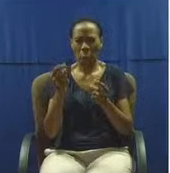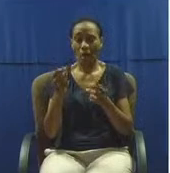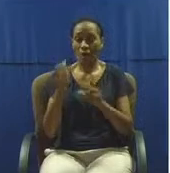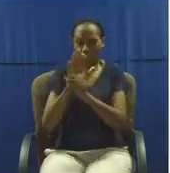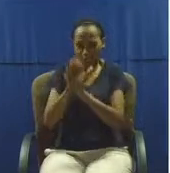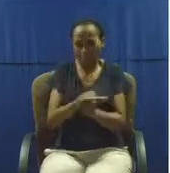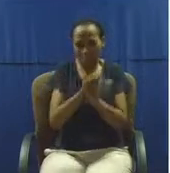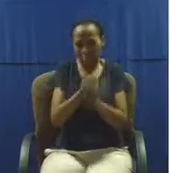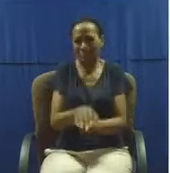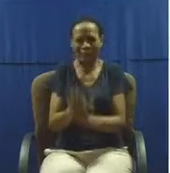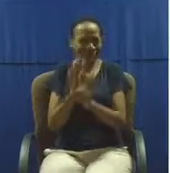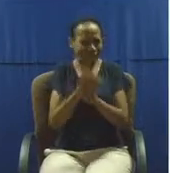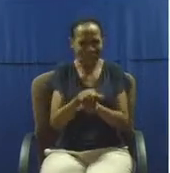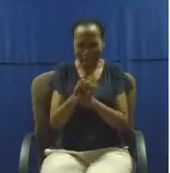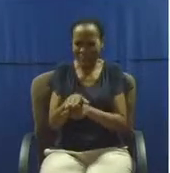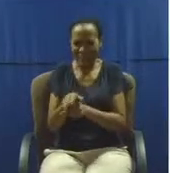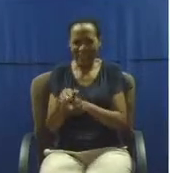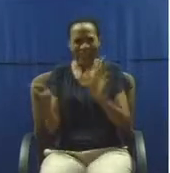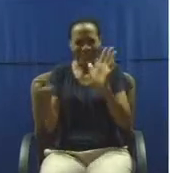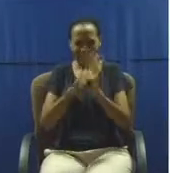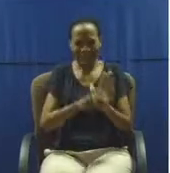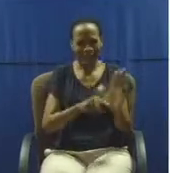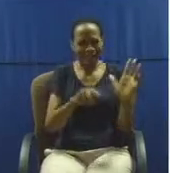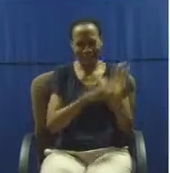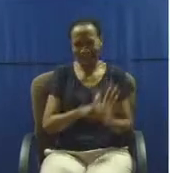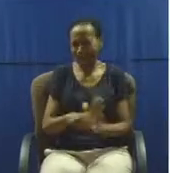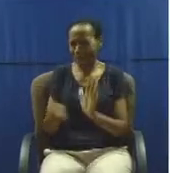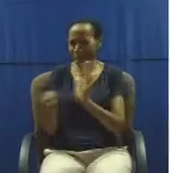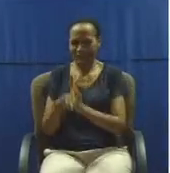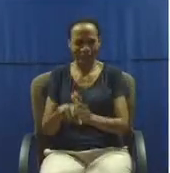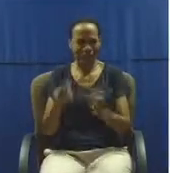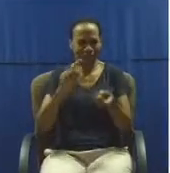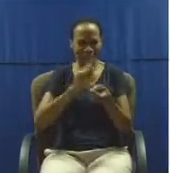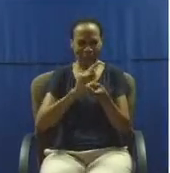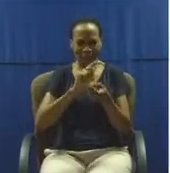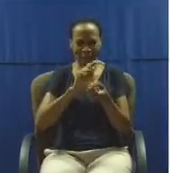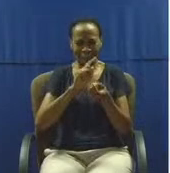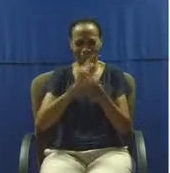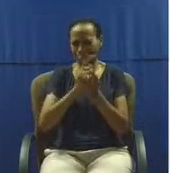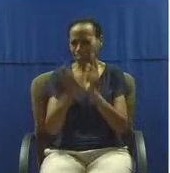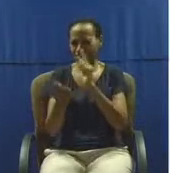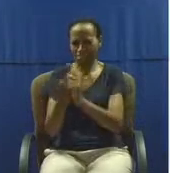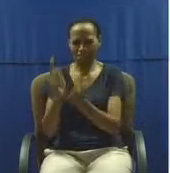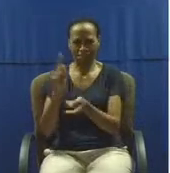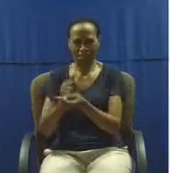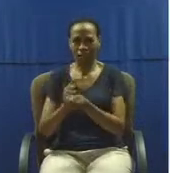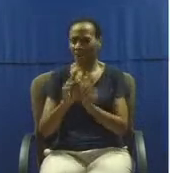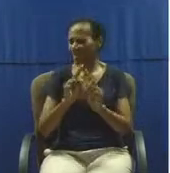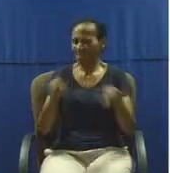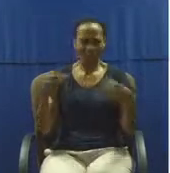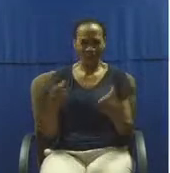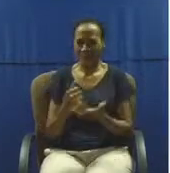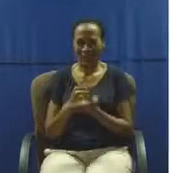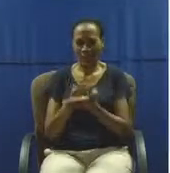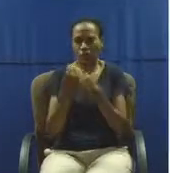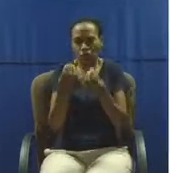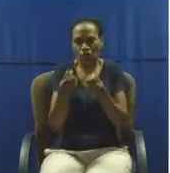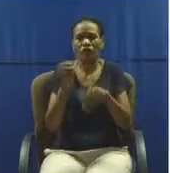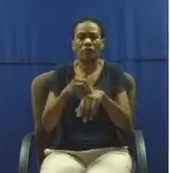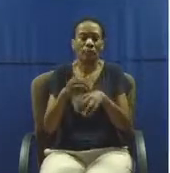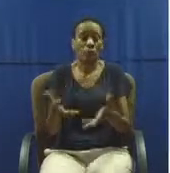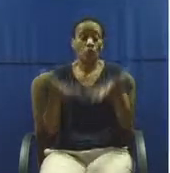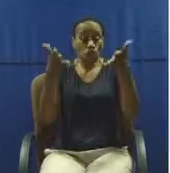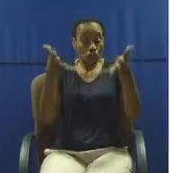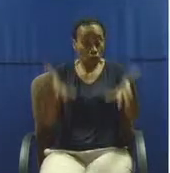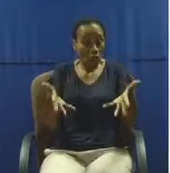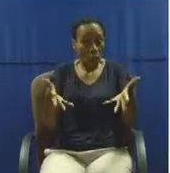don't. Various actions that can be embarked upon other than dialogue and negotiation don't. And it is for this